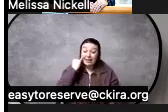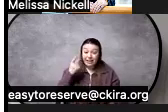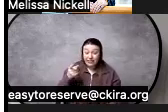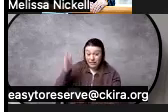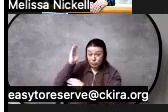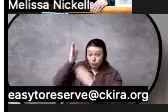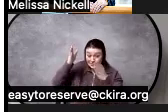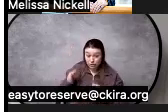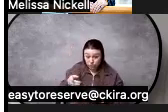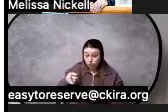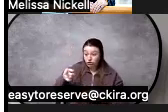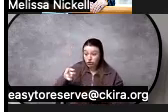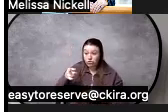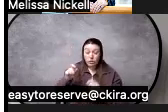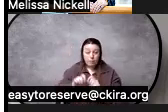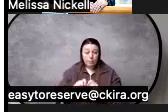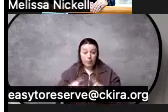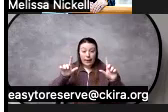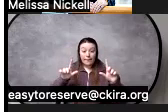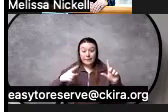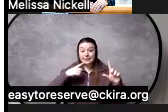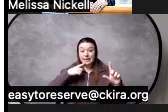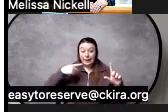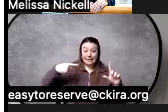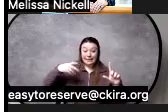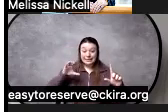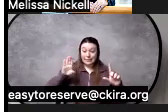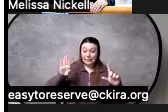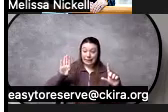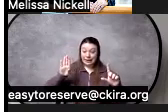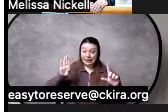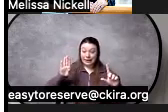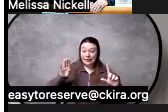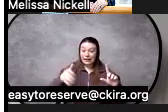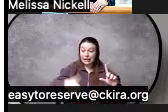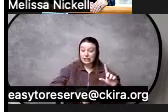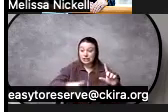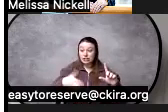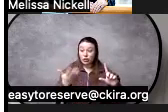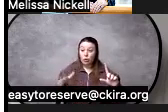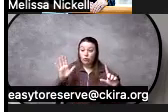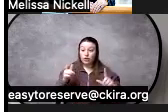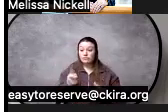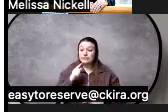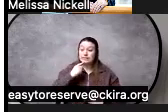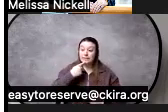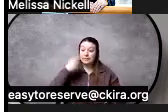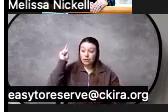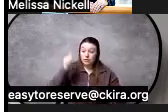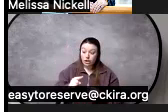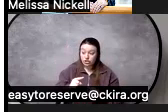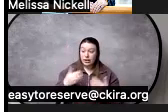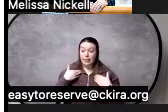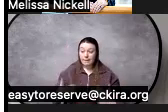just to pull this slide up and say PCB gestation exposure causes a significant reduction in the body weight of offspring born